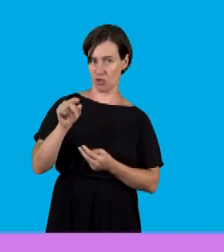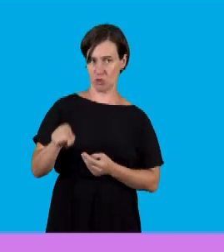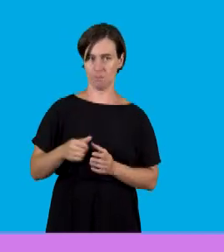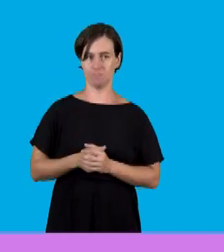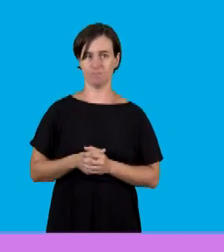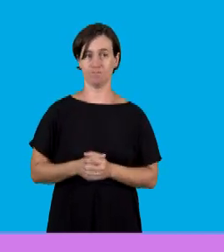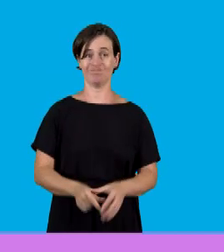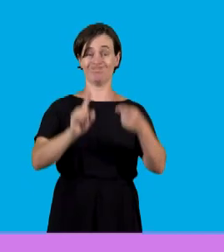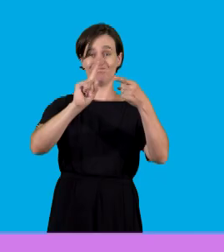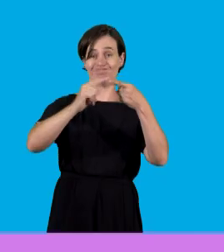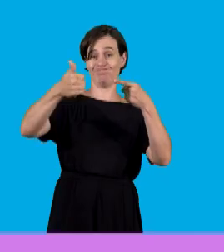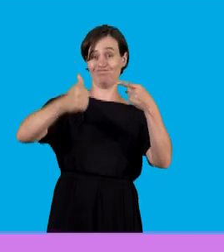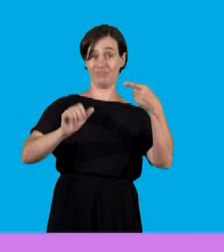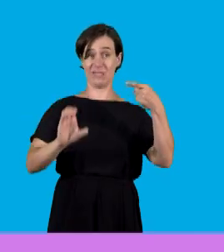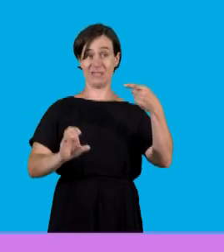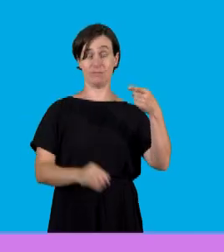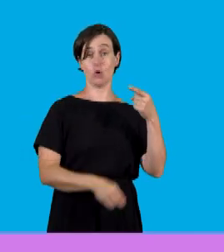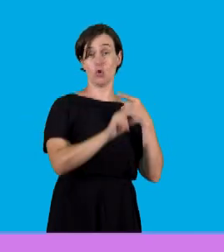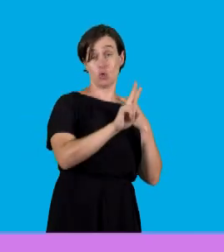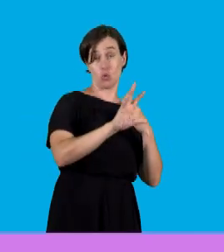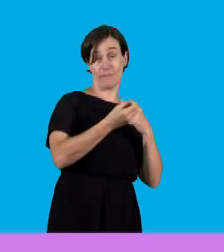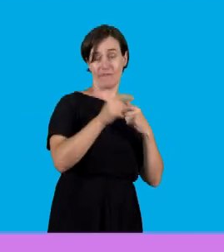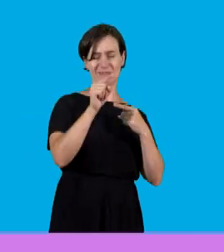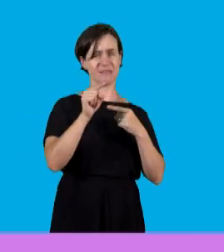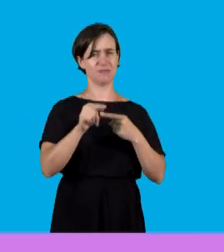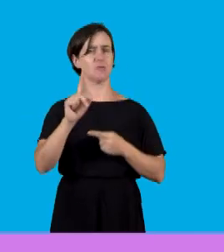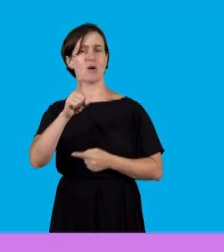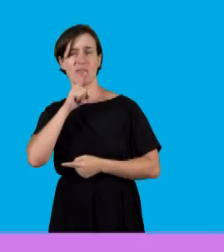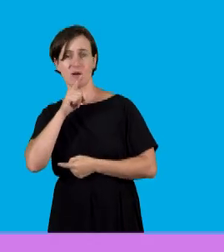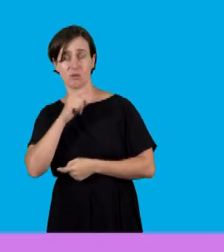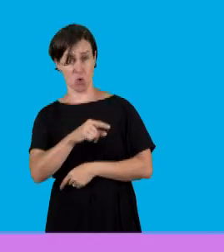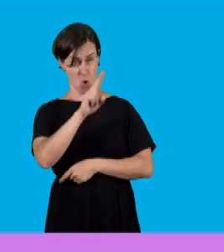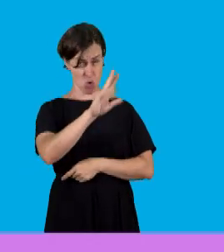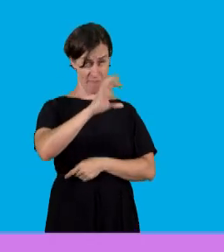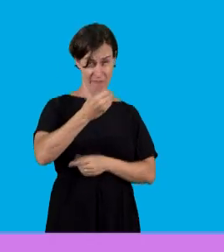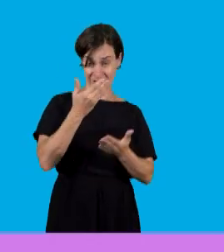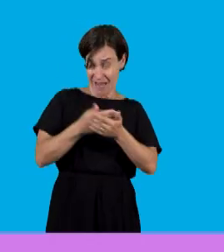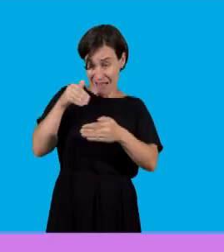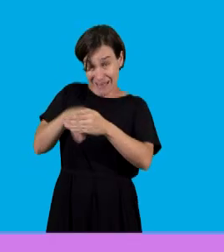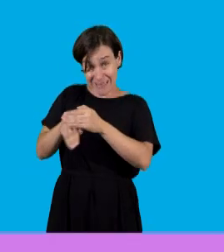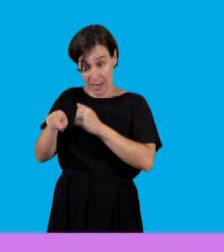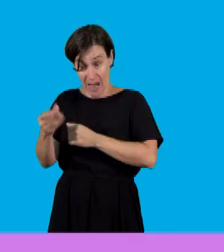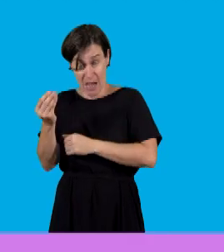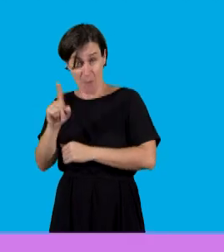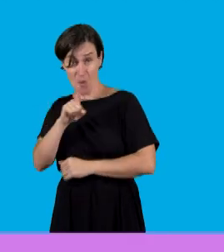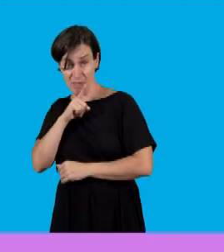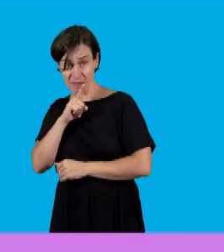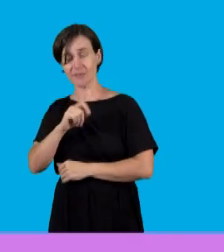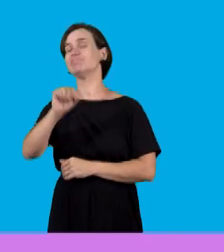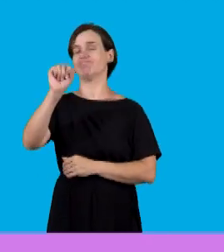1:3. Then we go to 250 is to 1,000. So does 250 go into